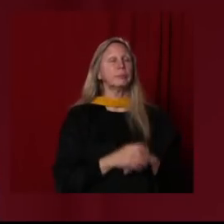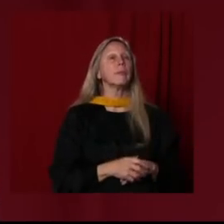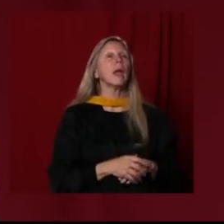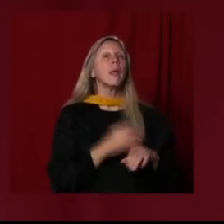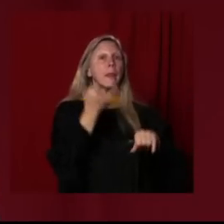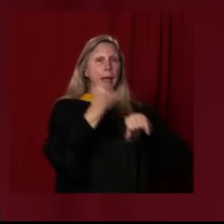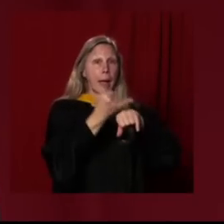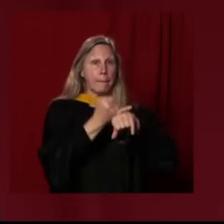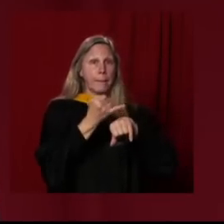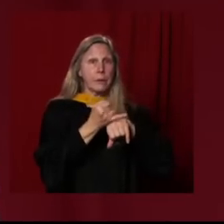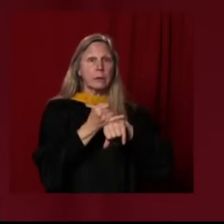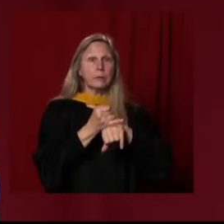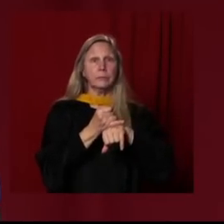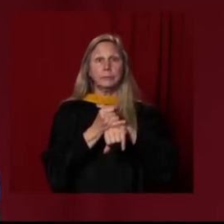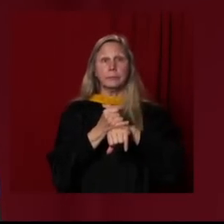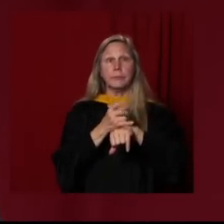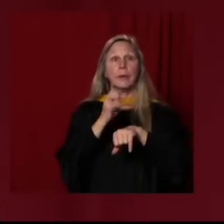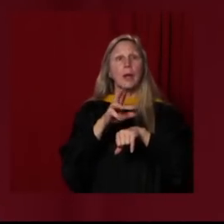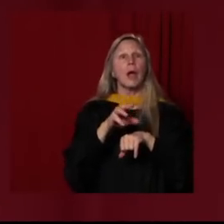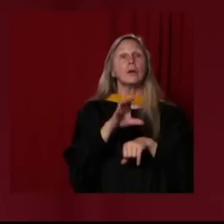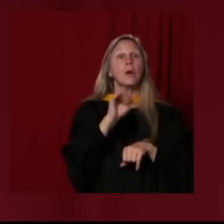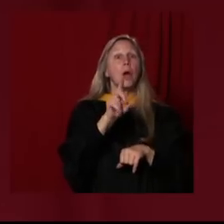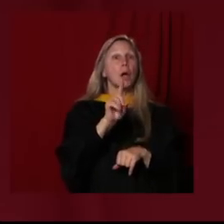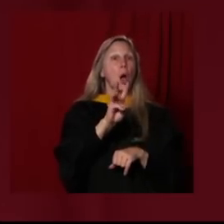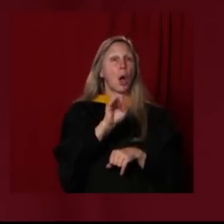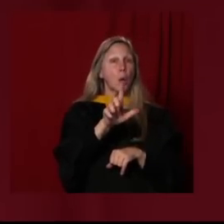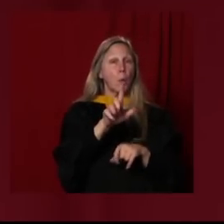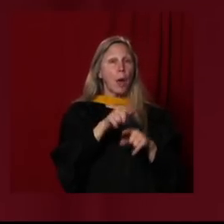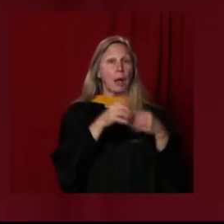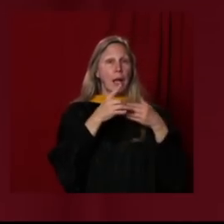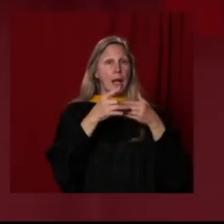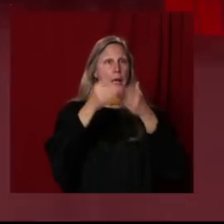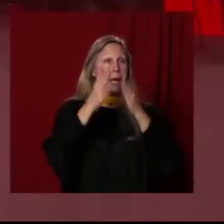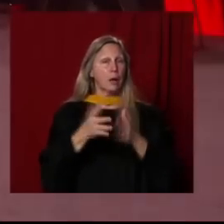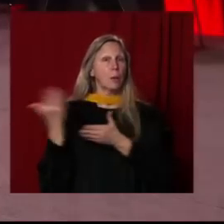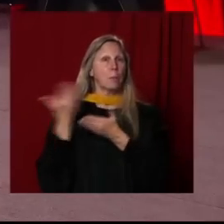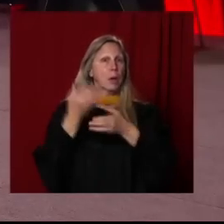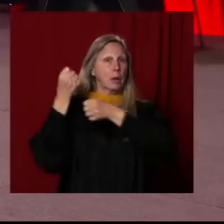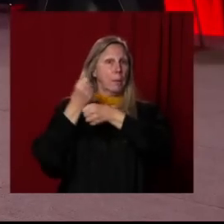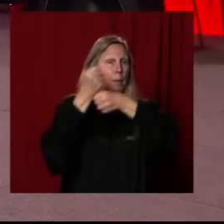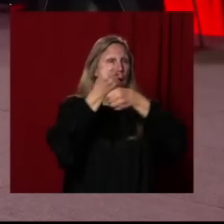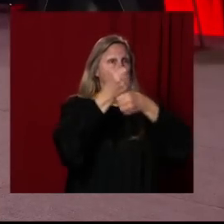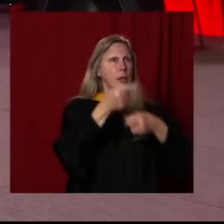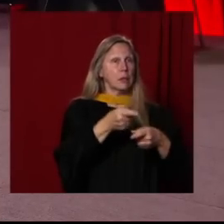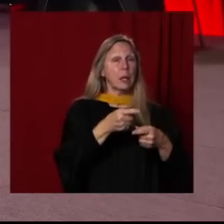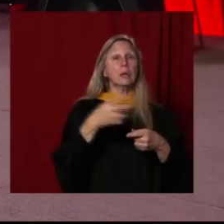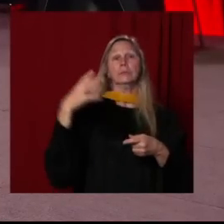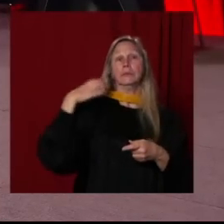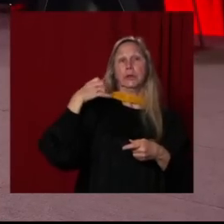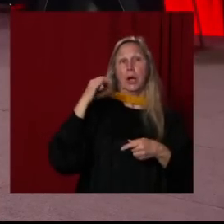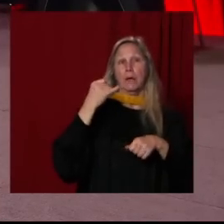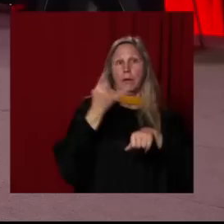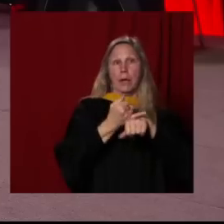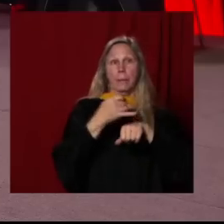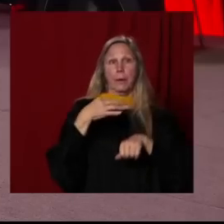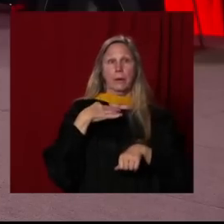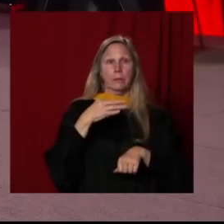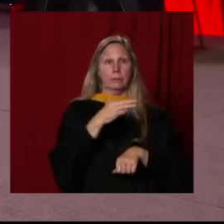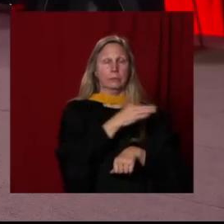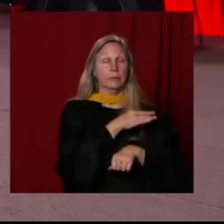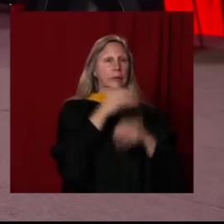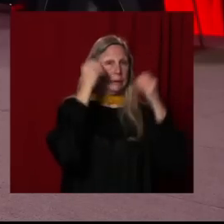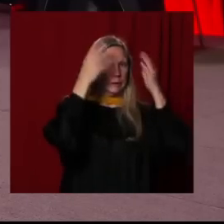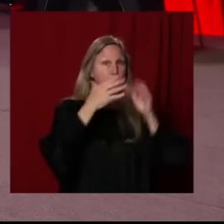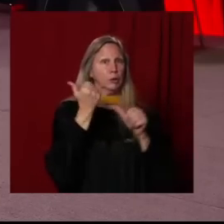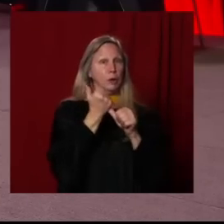campus, Dr. Stephen Caldwell, Chief Marshal and Bearer of the Mace, Chair of the Campus Faculty and Associate